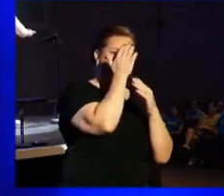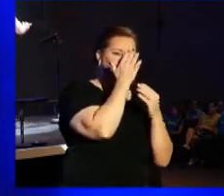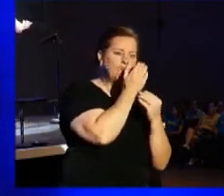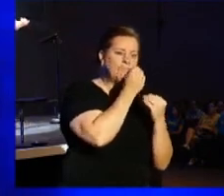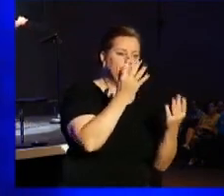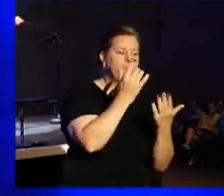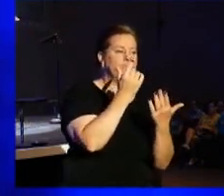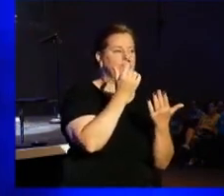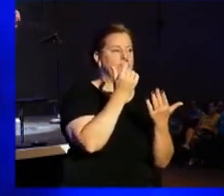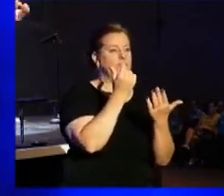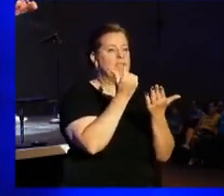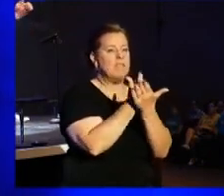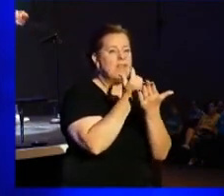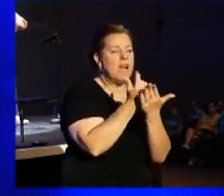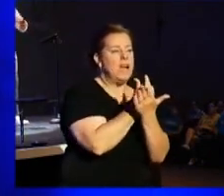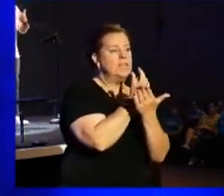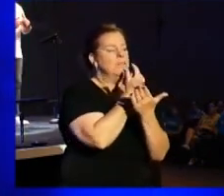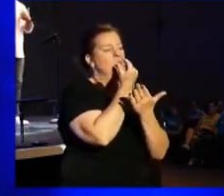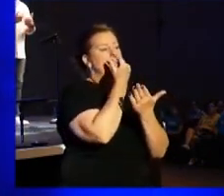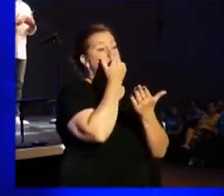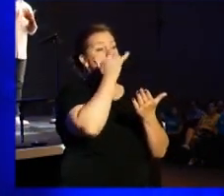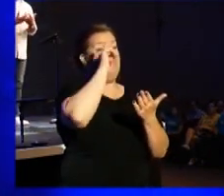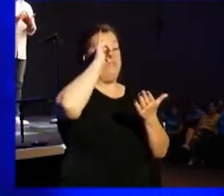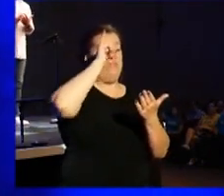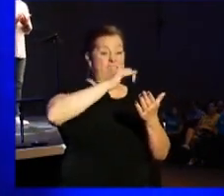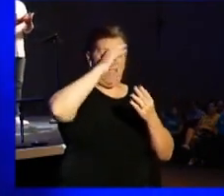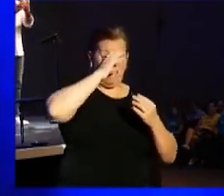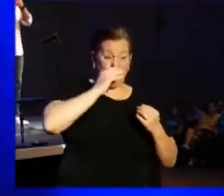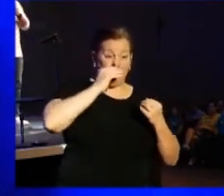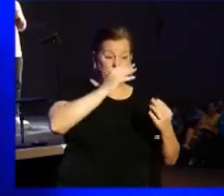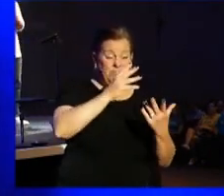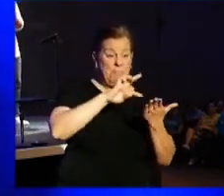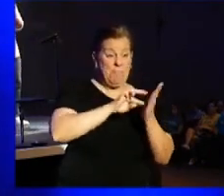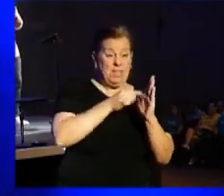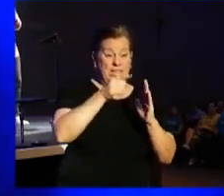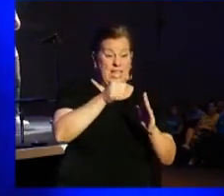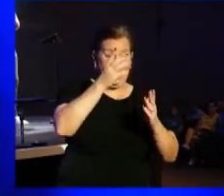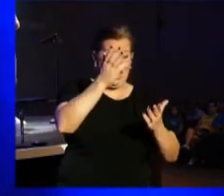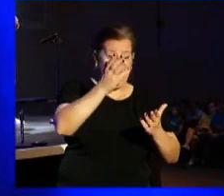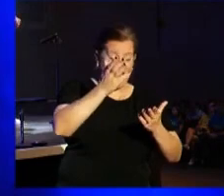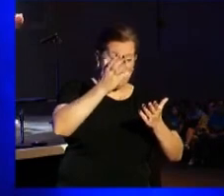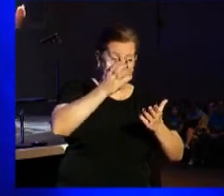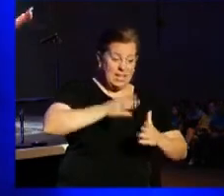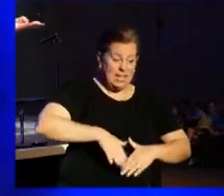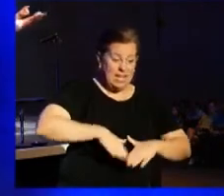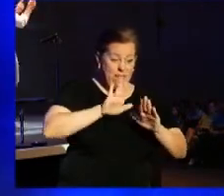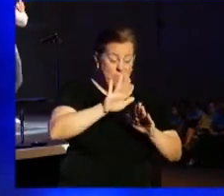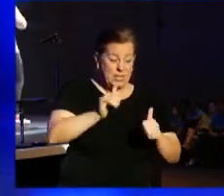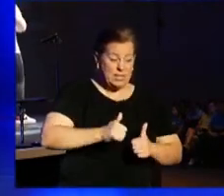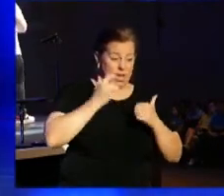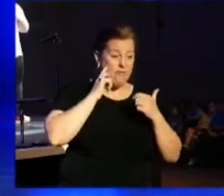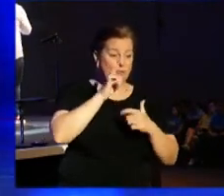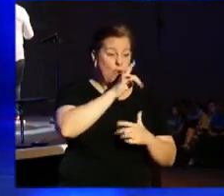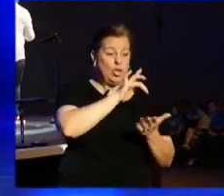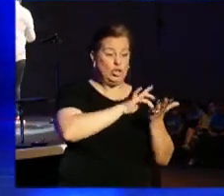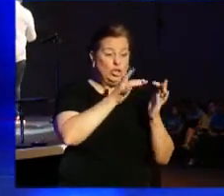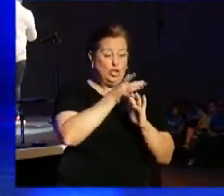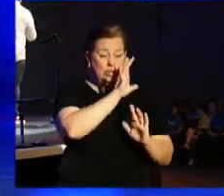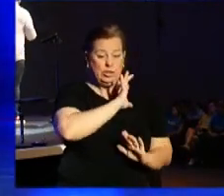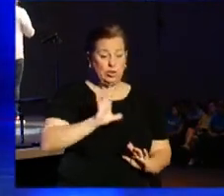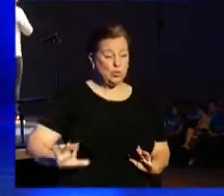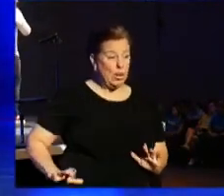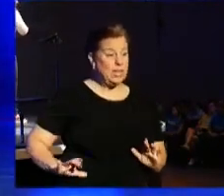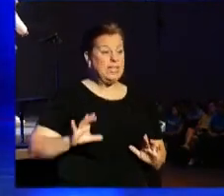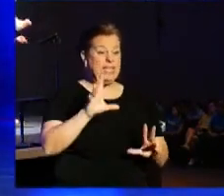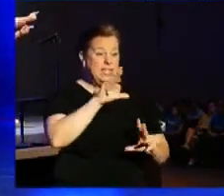that sharing of the gospel led to Augustine giving his life to Jesus and accepting him as his Savior and Lord. And that led to Ambrose baptizing